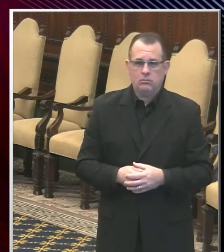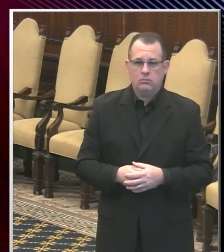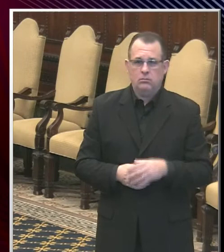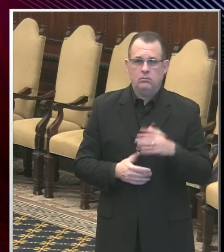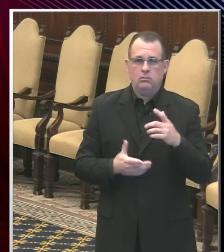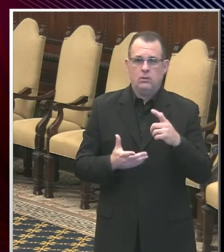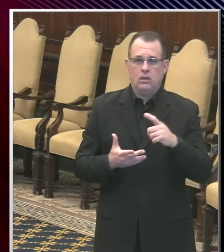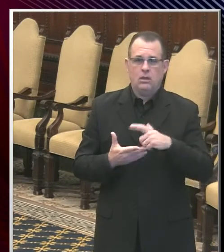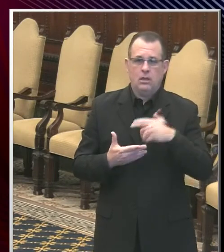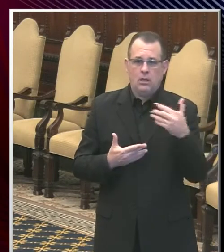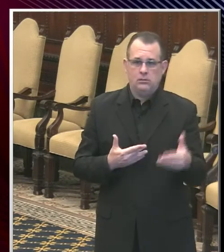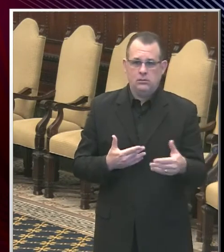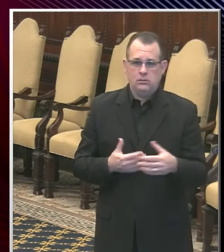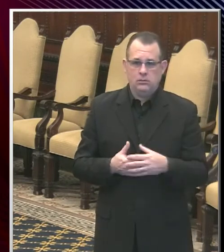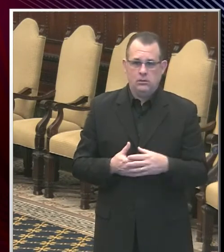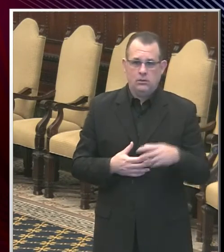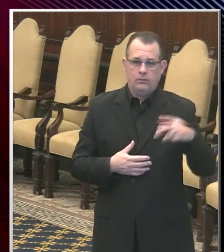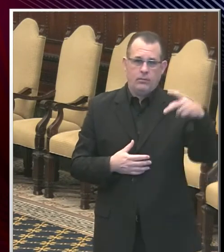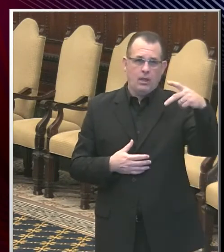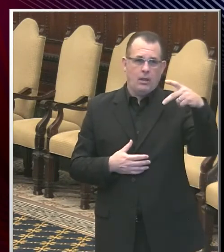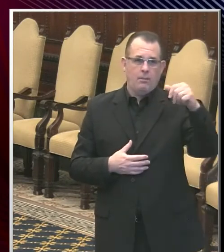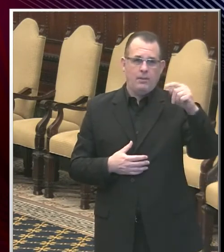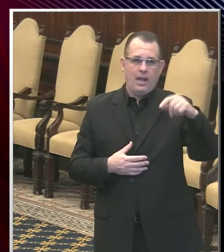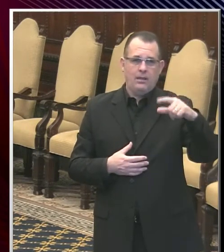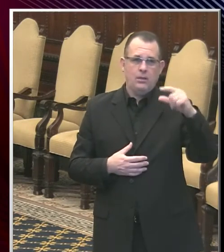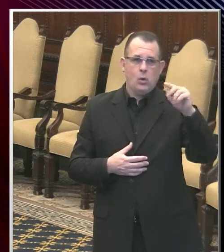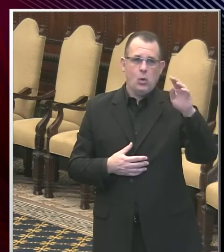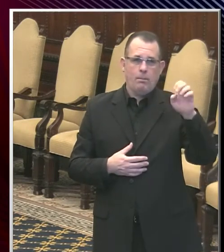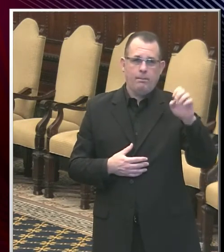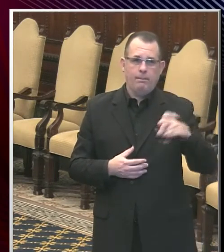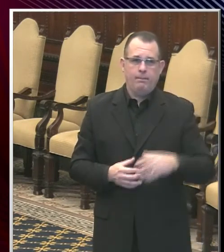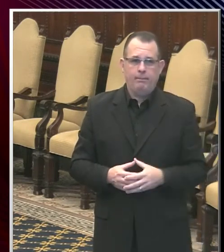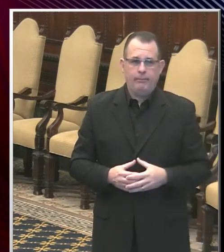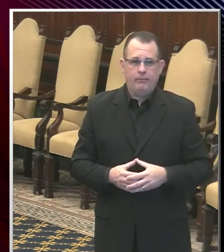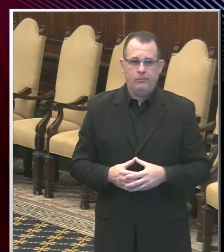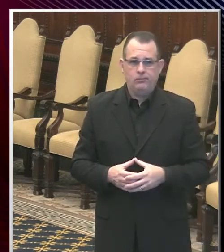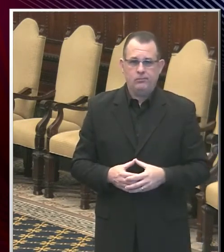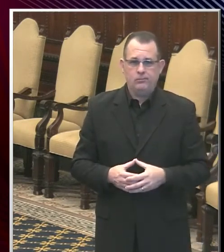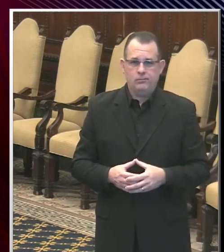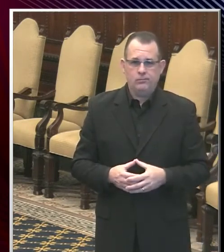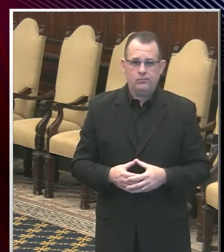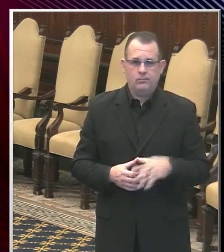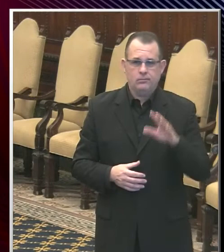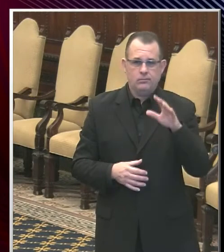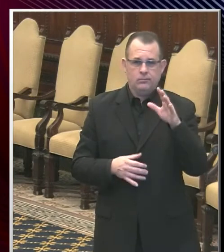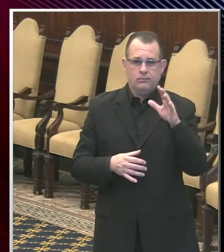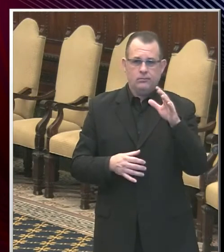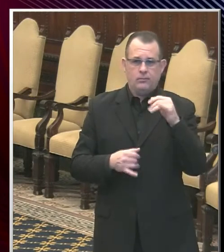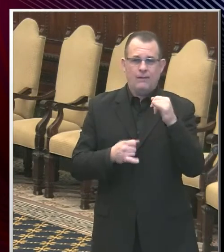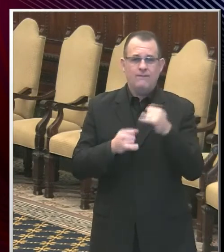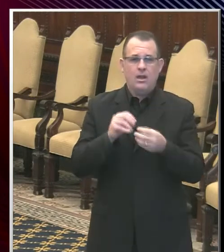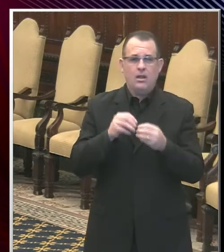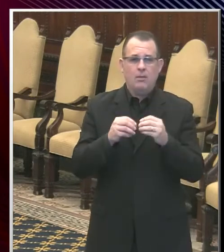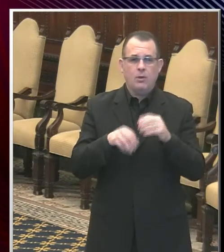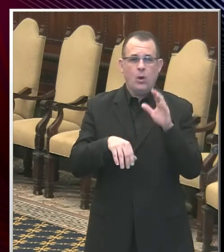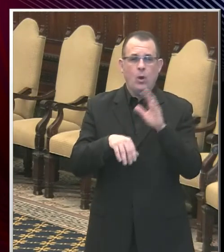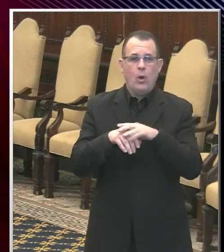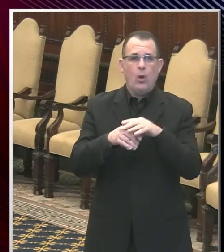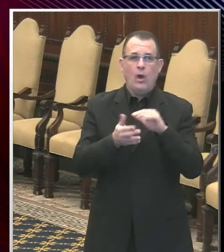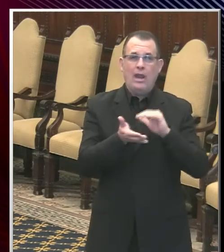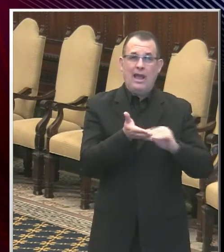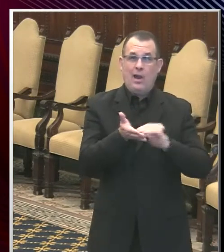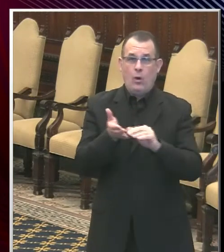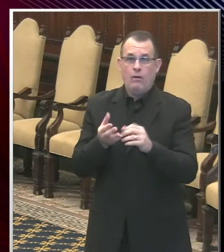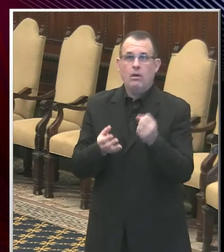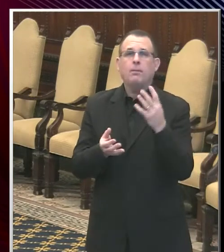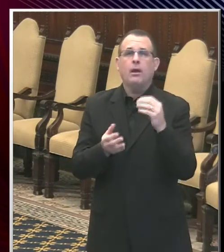Okay. Next is Pat Loeb of KYW. Thanks, Mike. Is there a final number yet on layoffs?